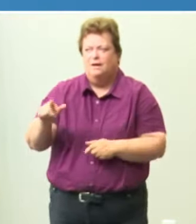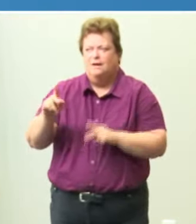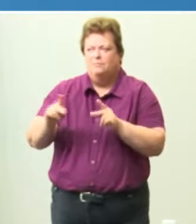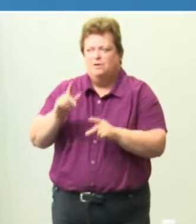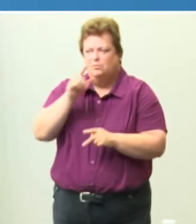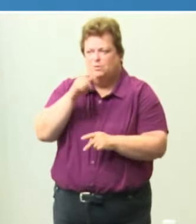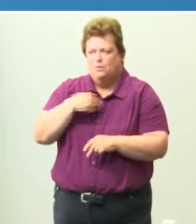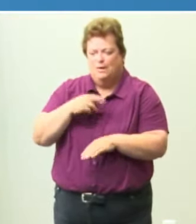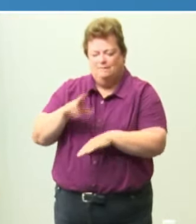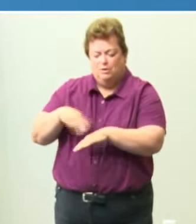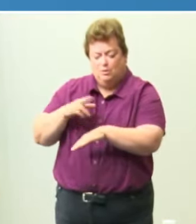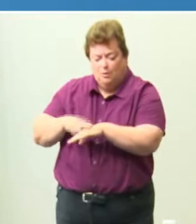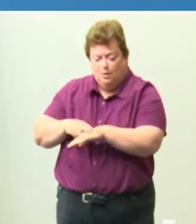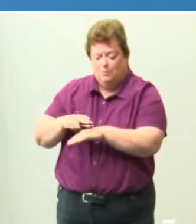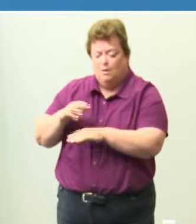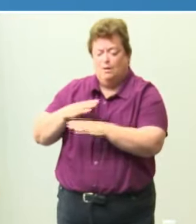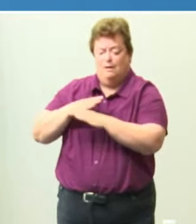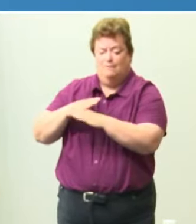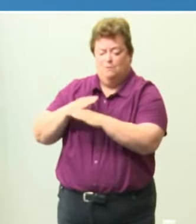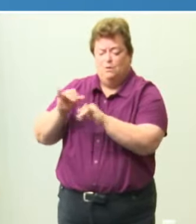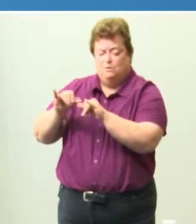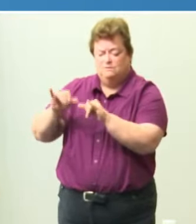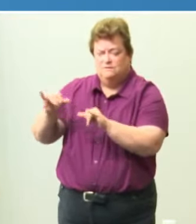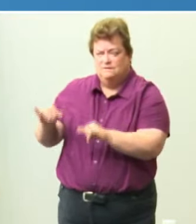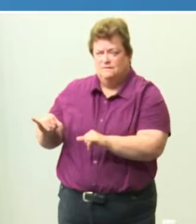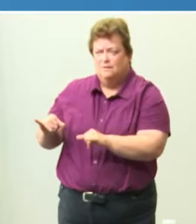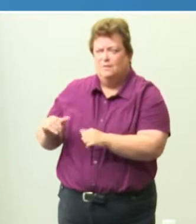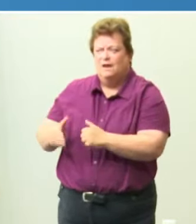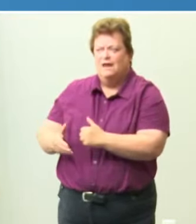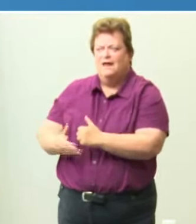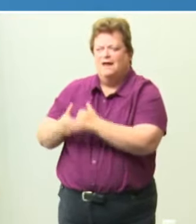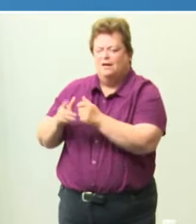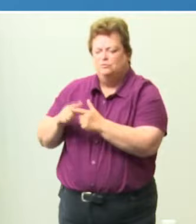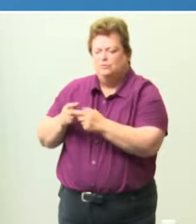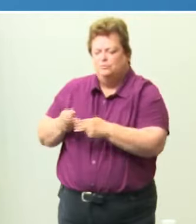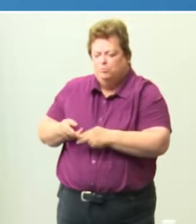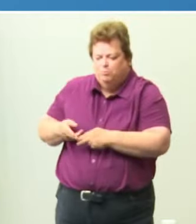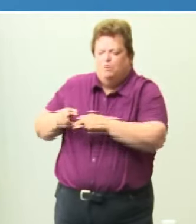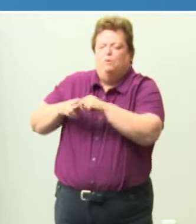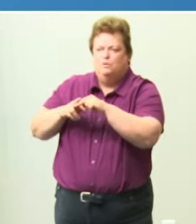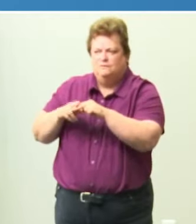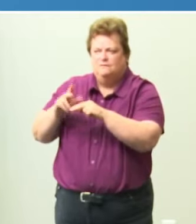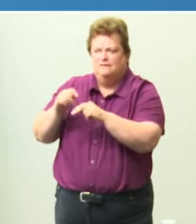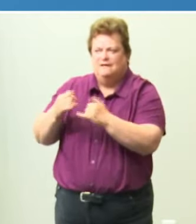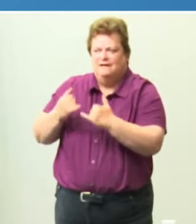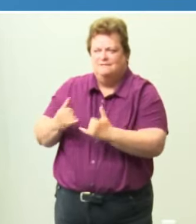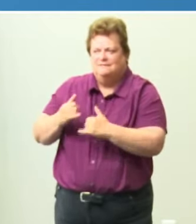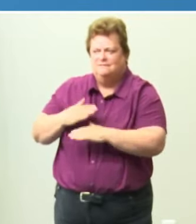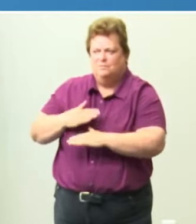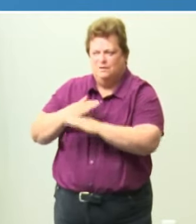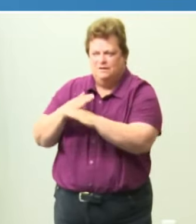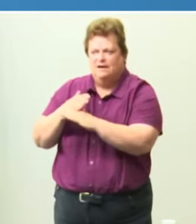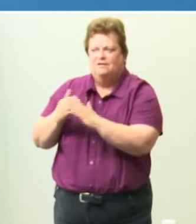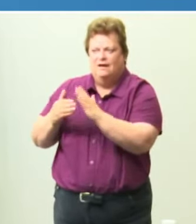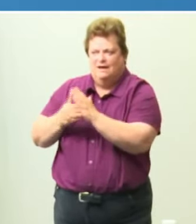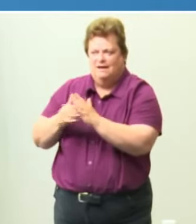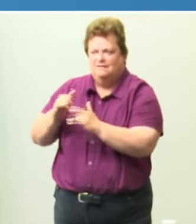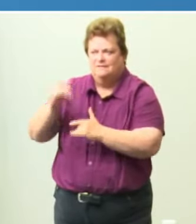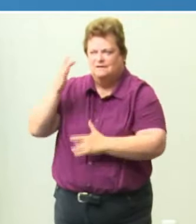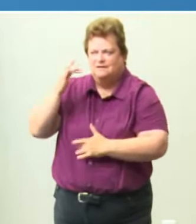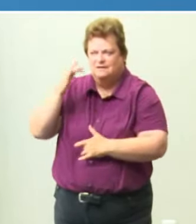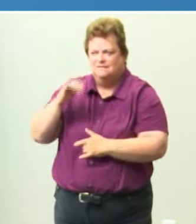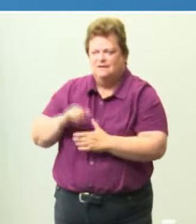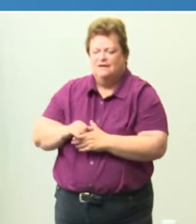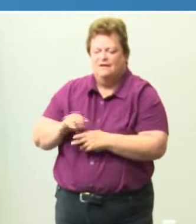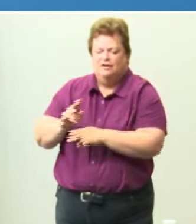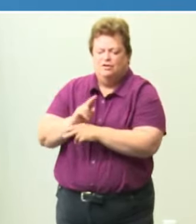with normal immune systems, and it helps boost the existing protection a person already has against a disease. The